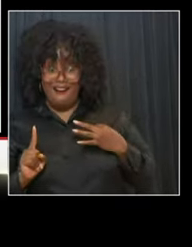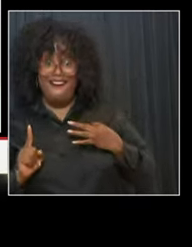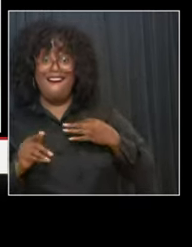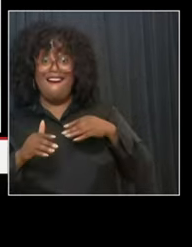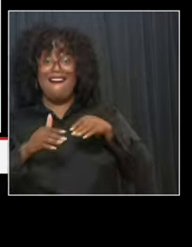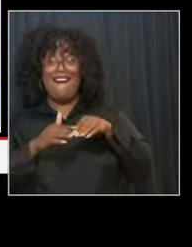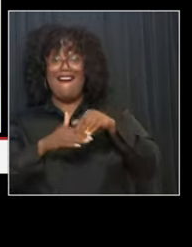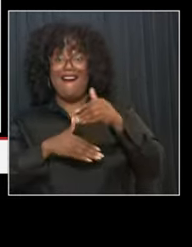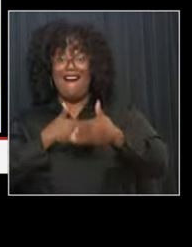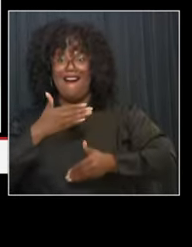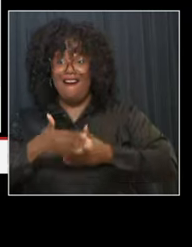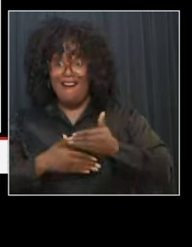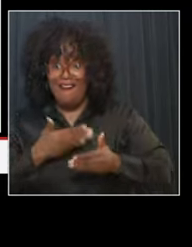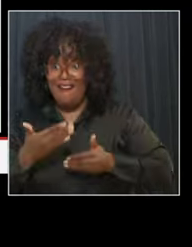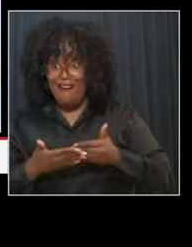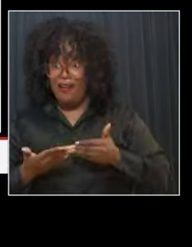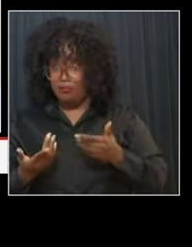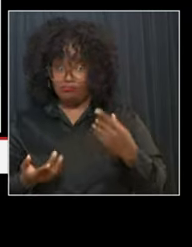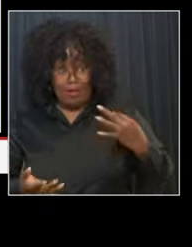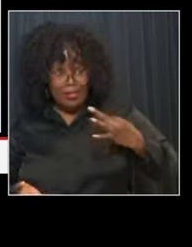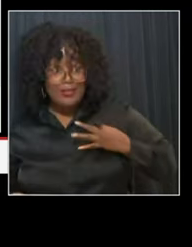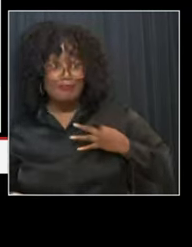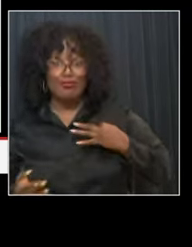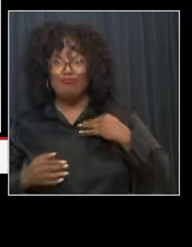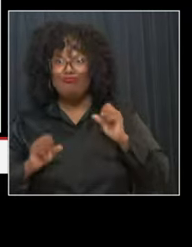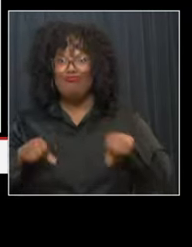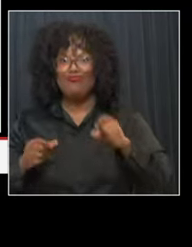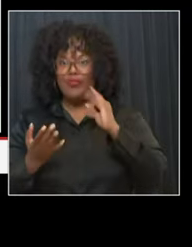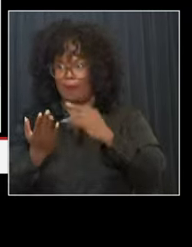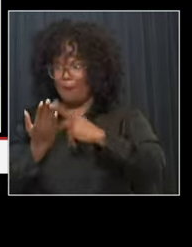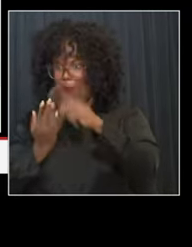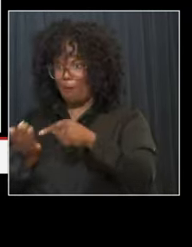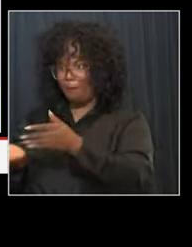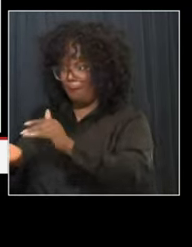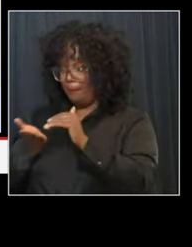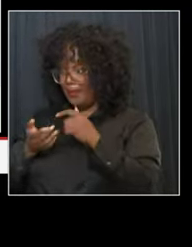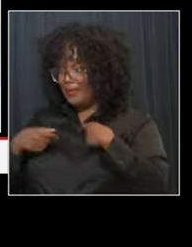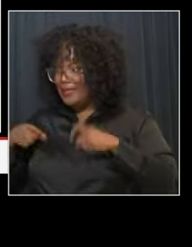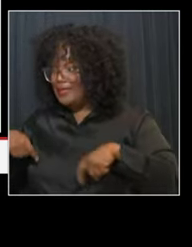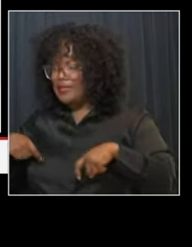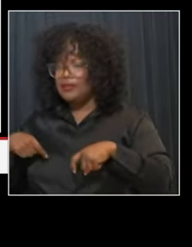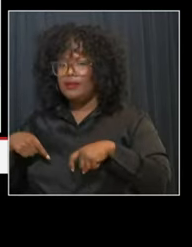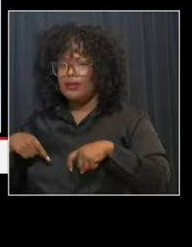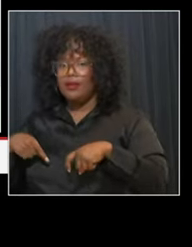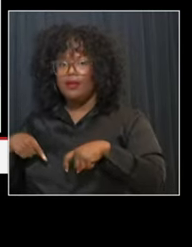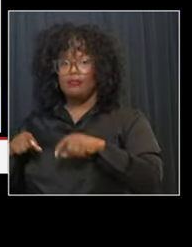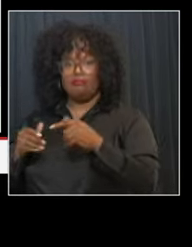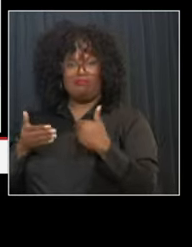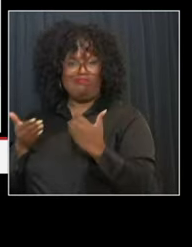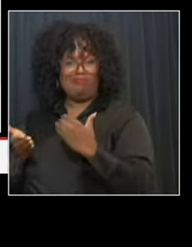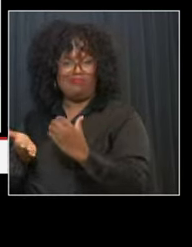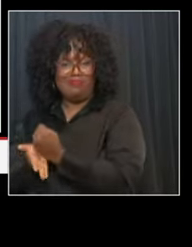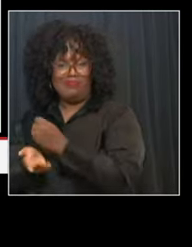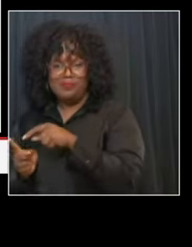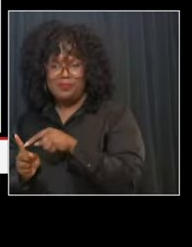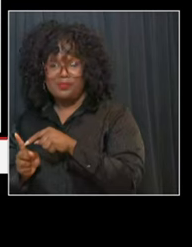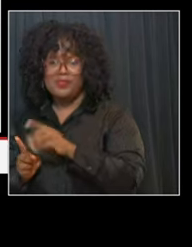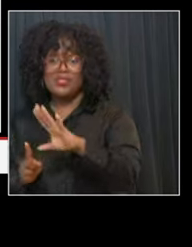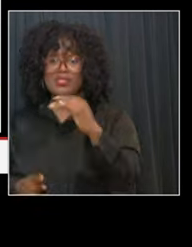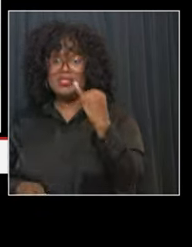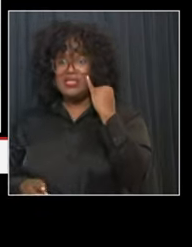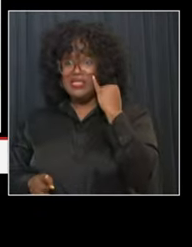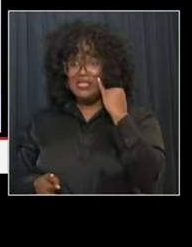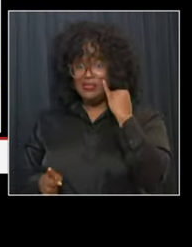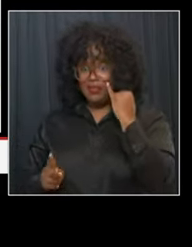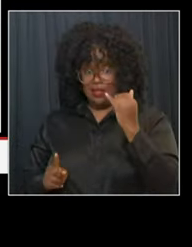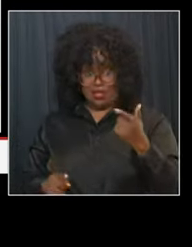you are a child, the benefit doesn't even have to be in the state plan. A doctor has to say you need it and we have to pay for it. So when you